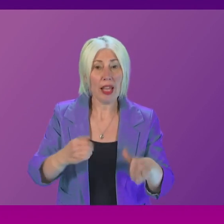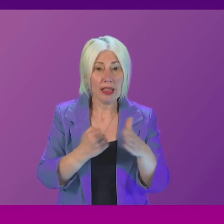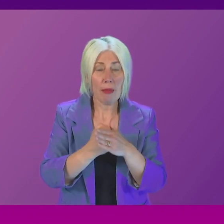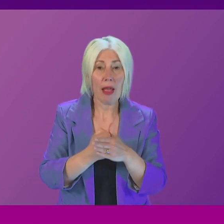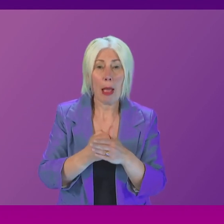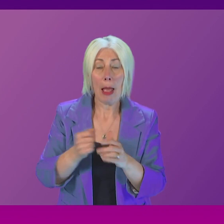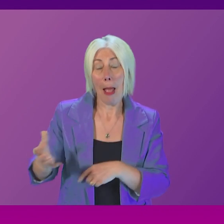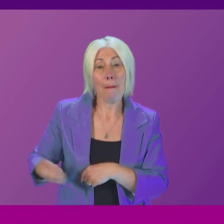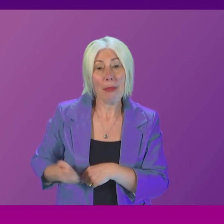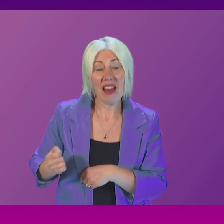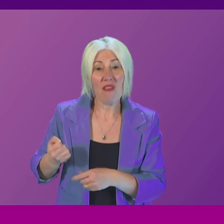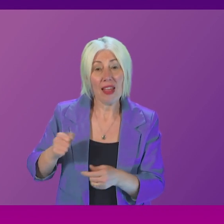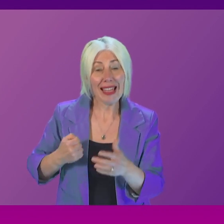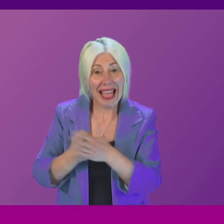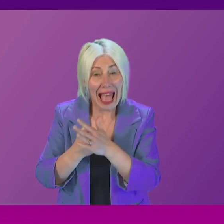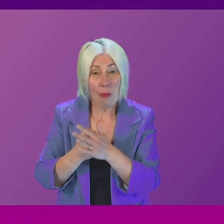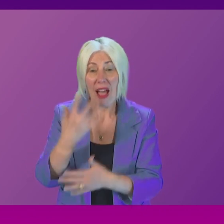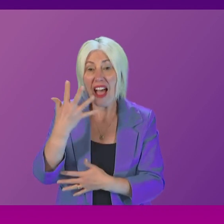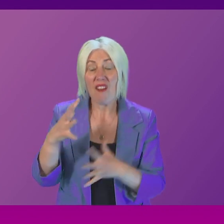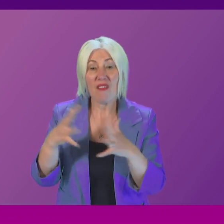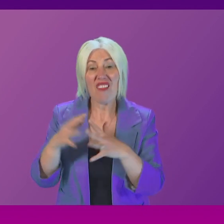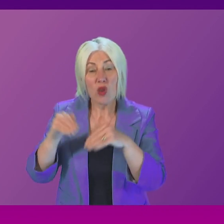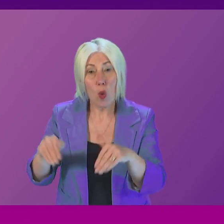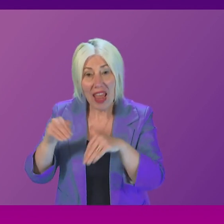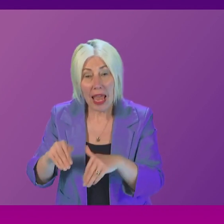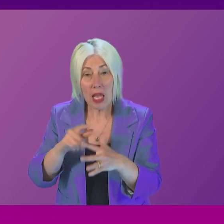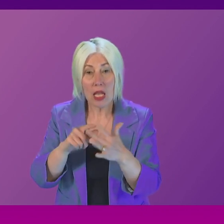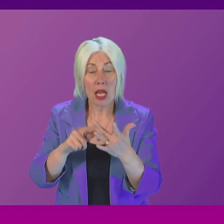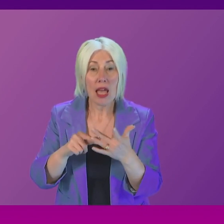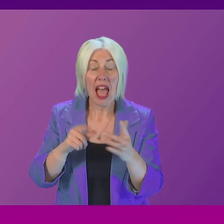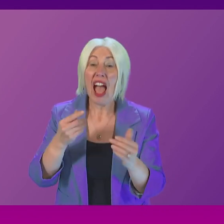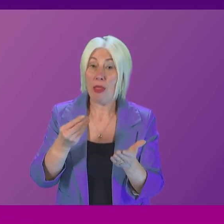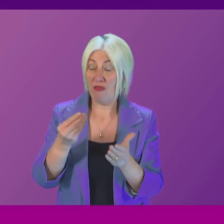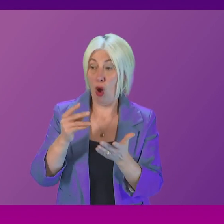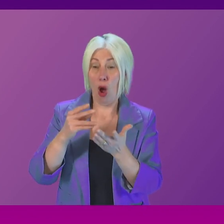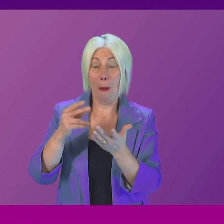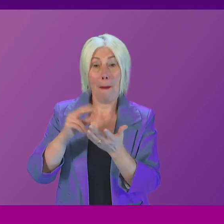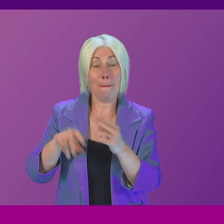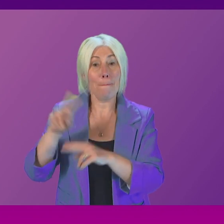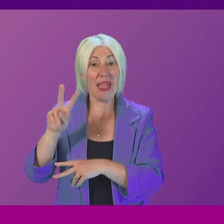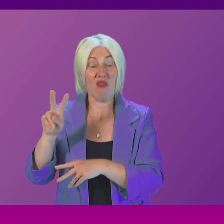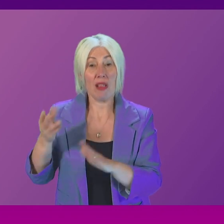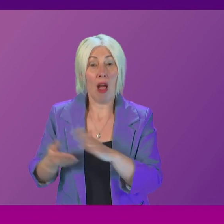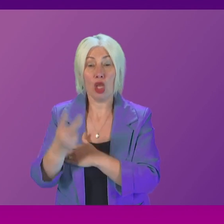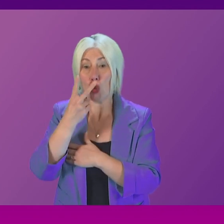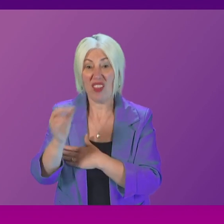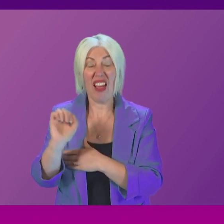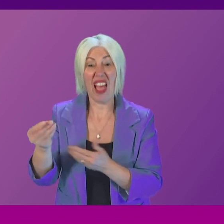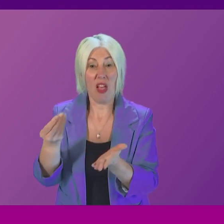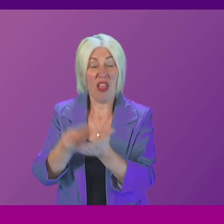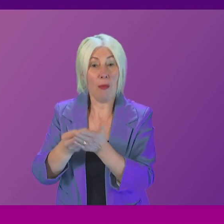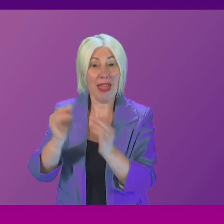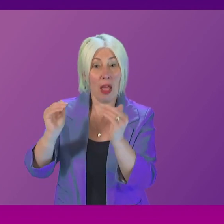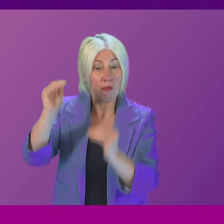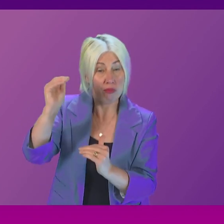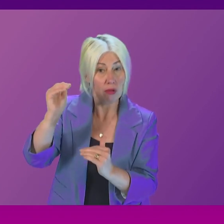cap, the five-week wait, and the differential rate paid for parents under 25 as well. So